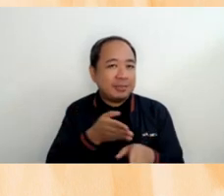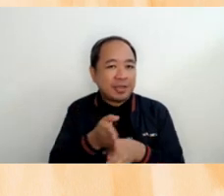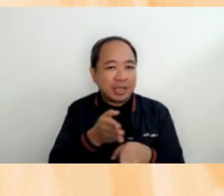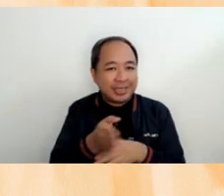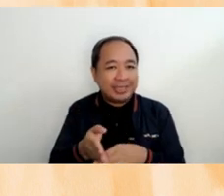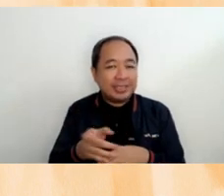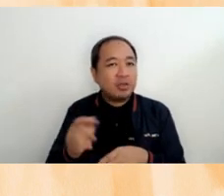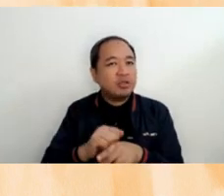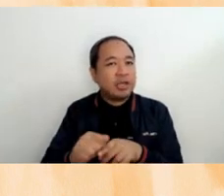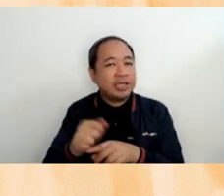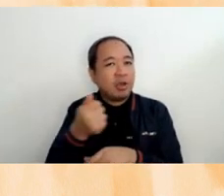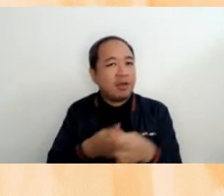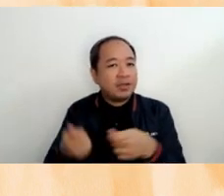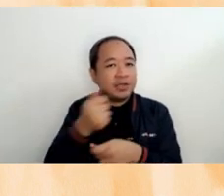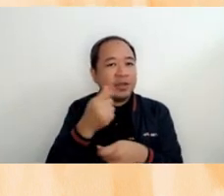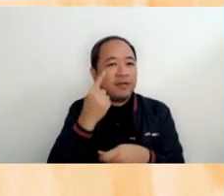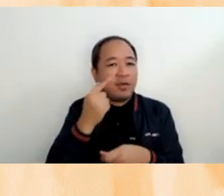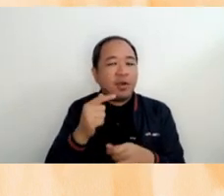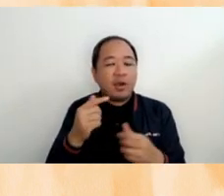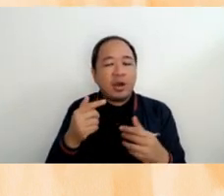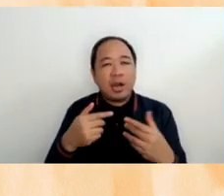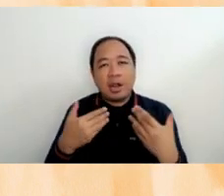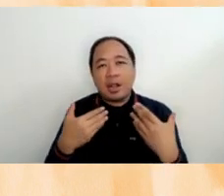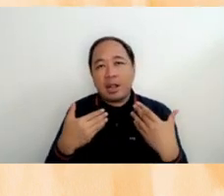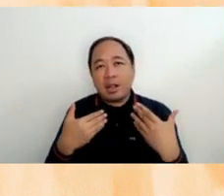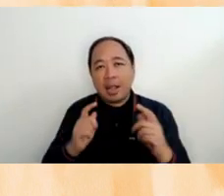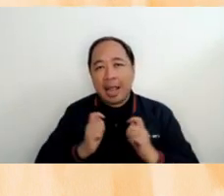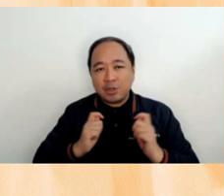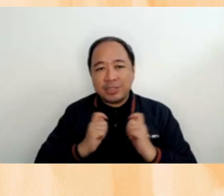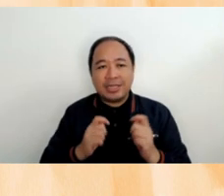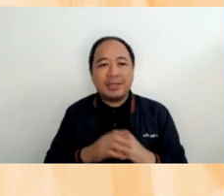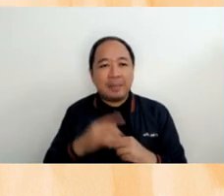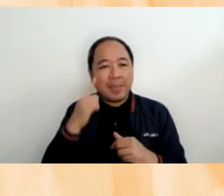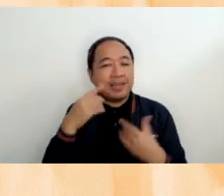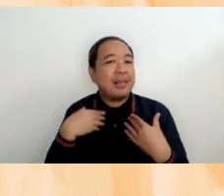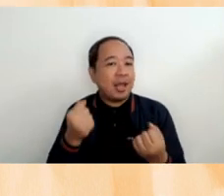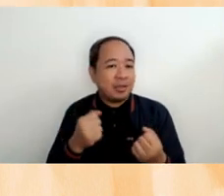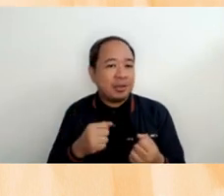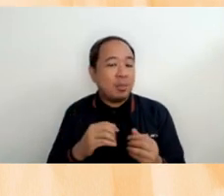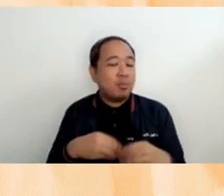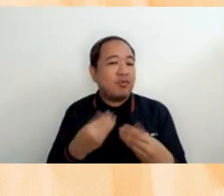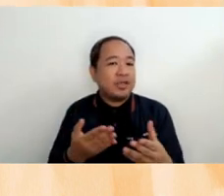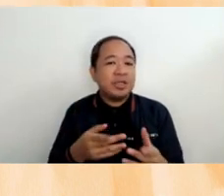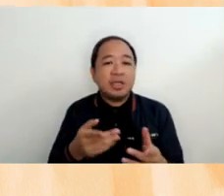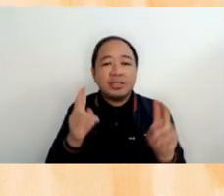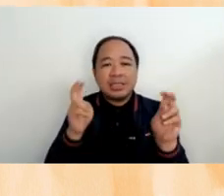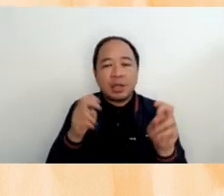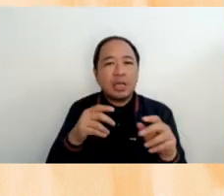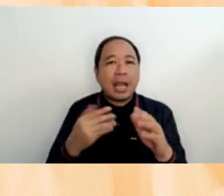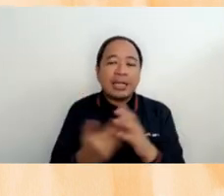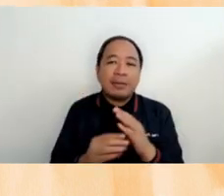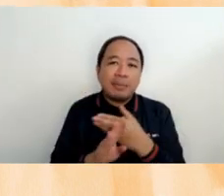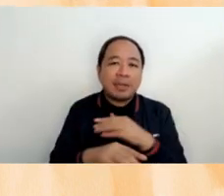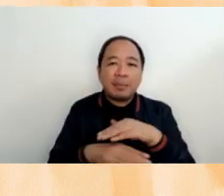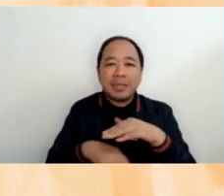the Adolescent Medicine Division. To present Going Back to Basics, Building Psycho-Emotional Resilience